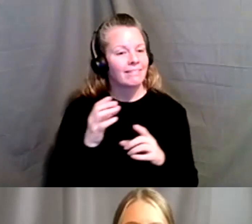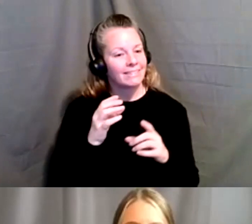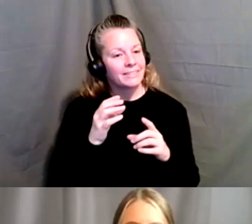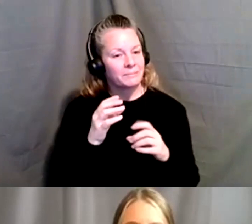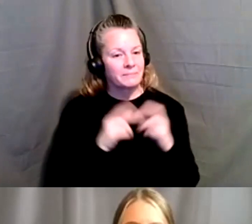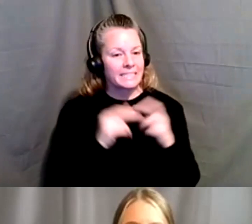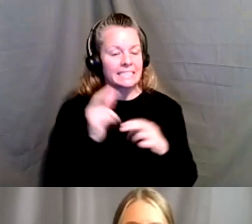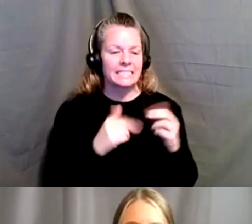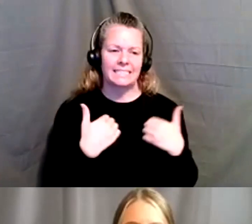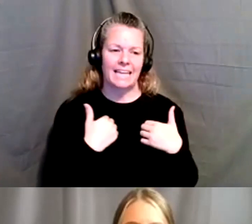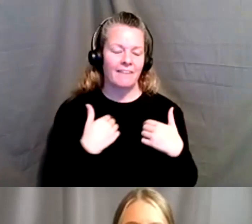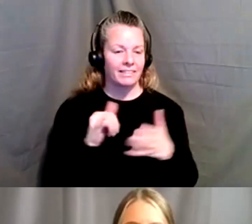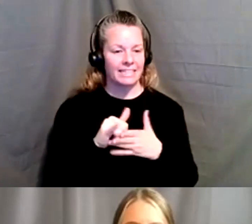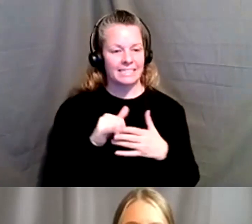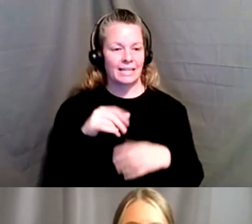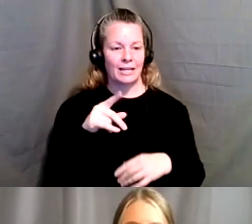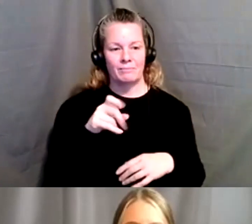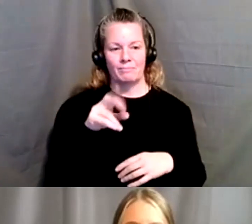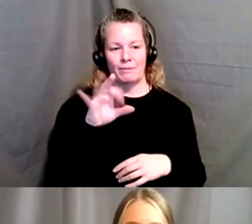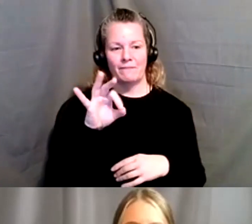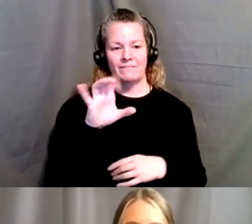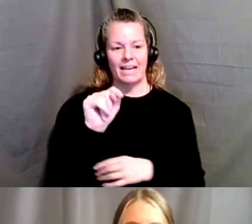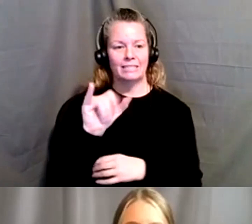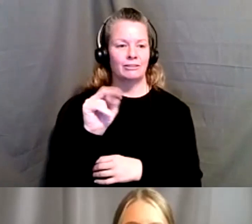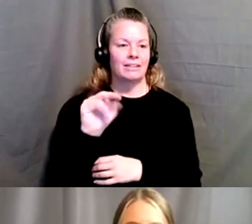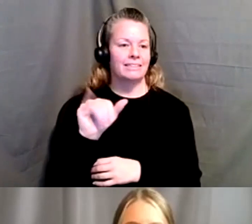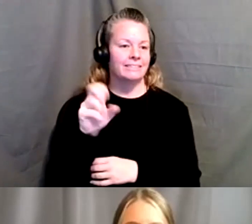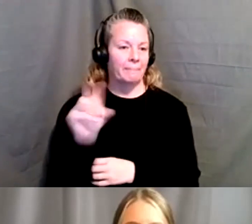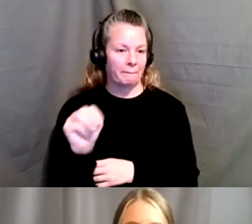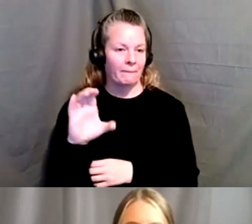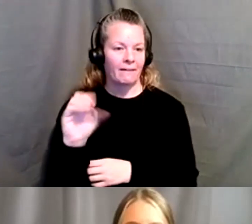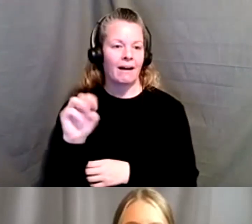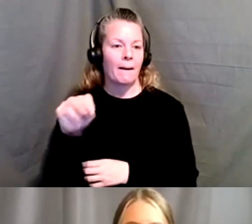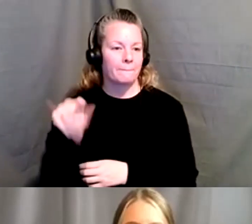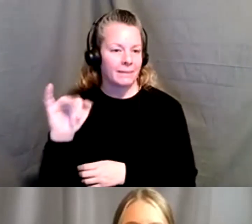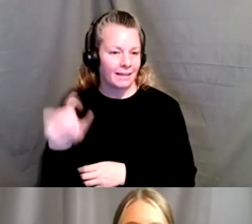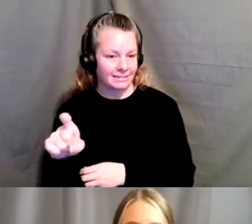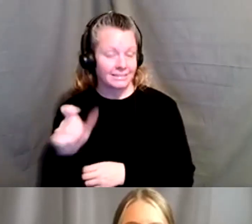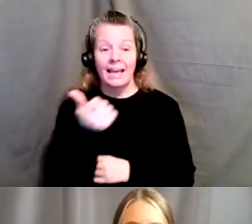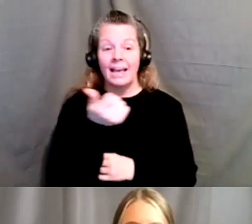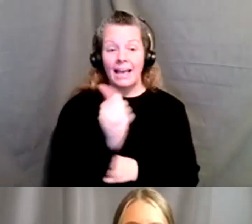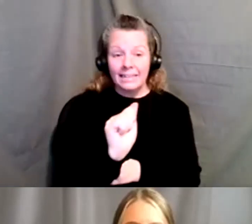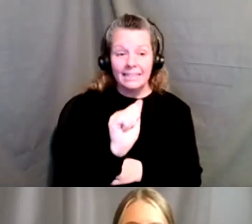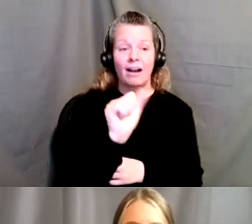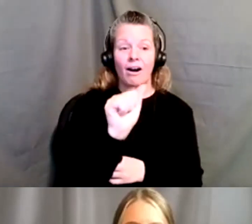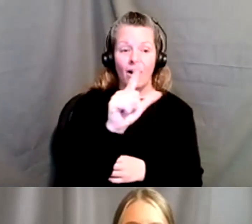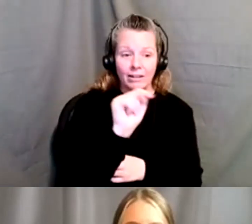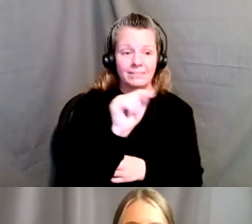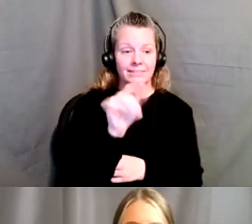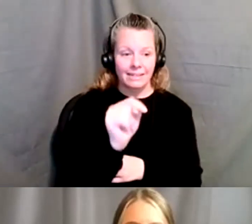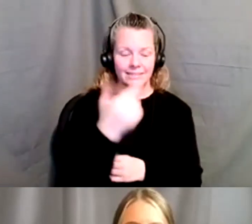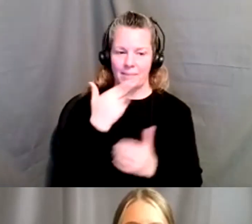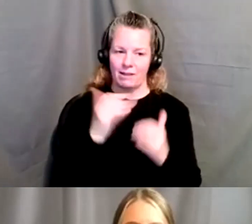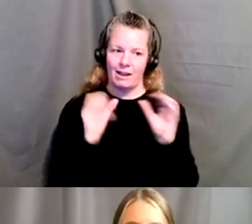perfectionism complex. Any alt text is better than no alt text, and you'll figure it out as you go. So just keep practicing and keep